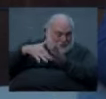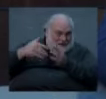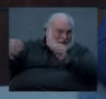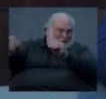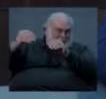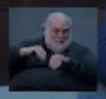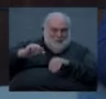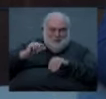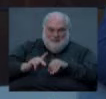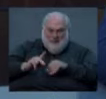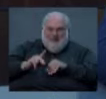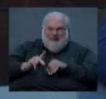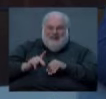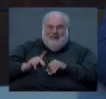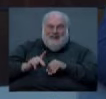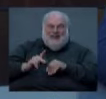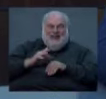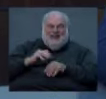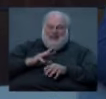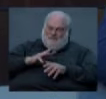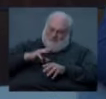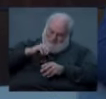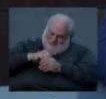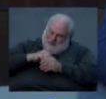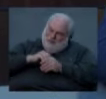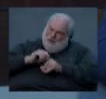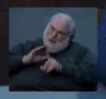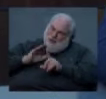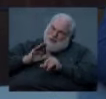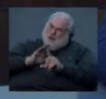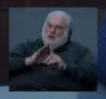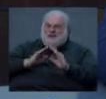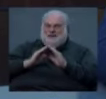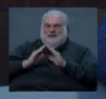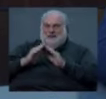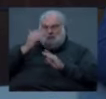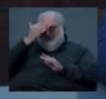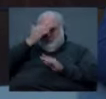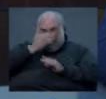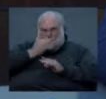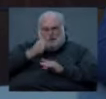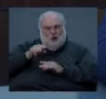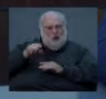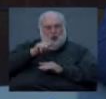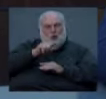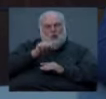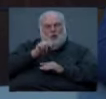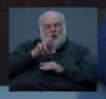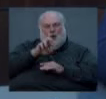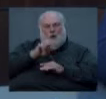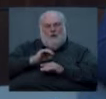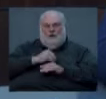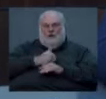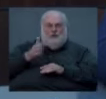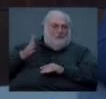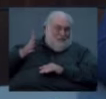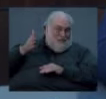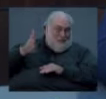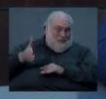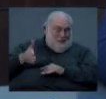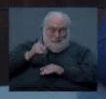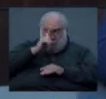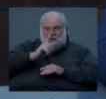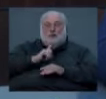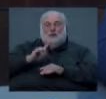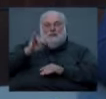And please make certain you come back and get invested into your city because you truly are our future. And we want to make certain that we do whatever we can to make certain that this